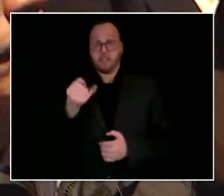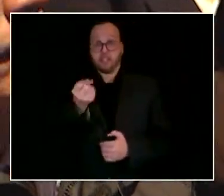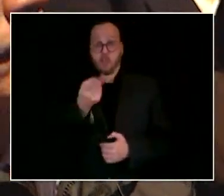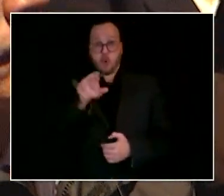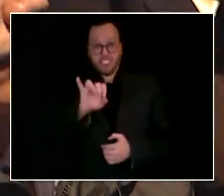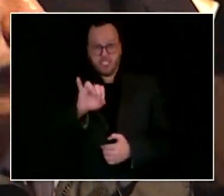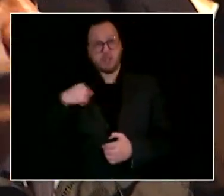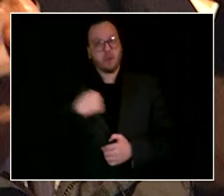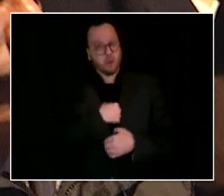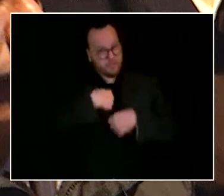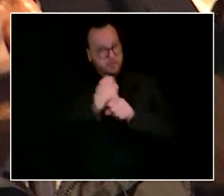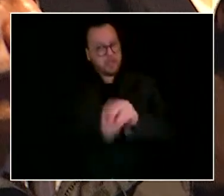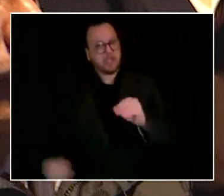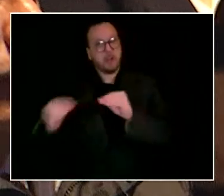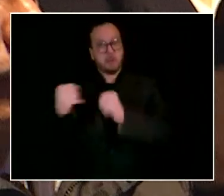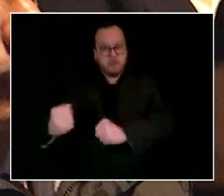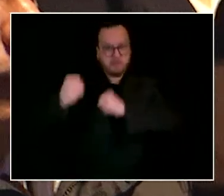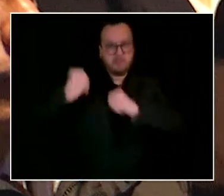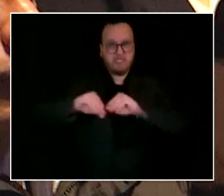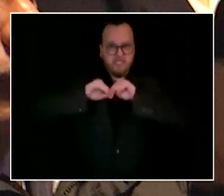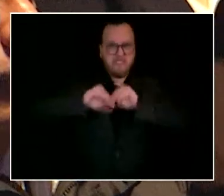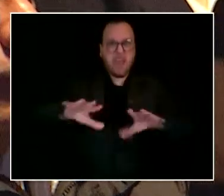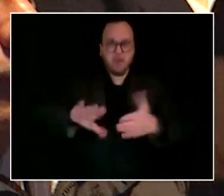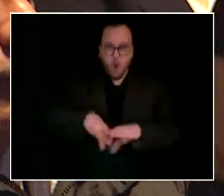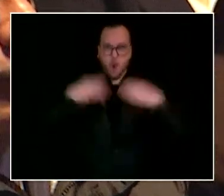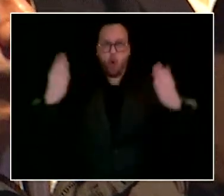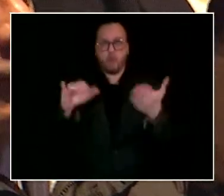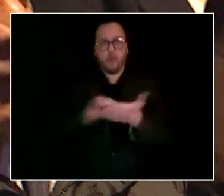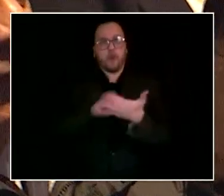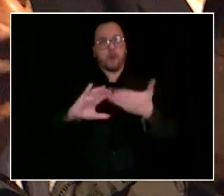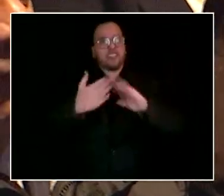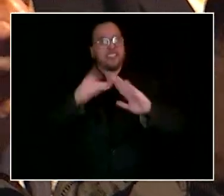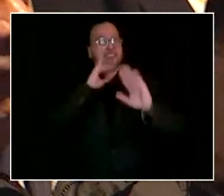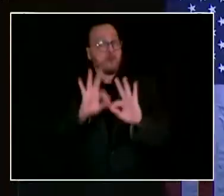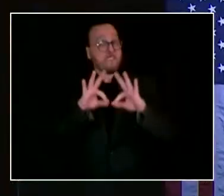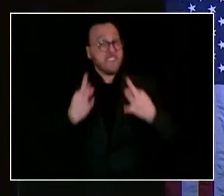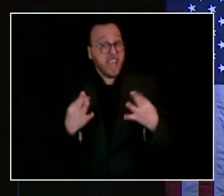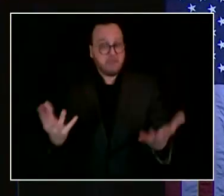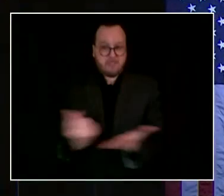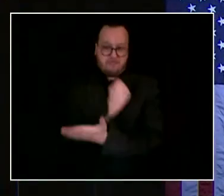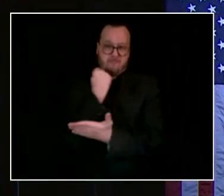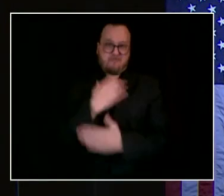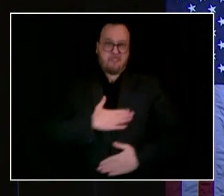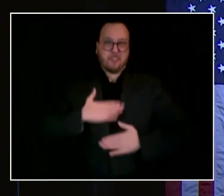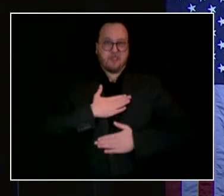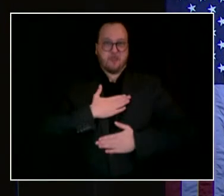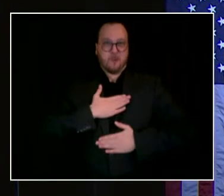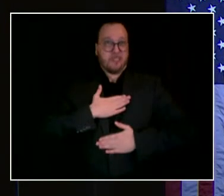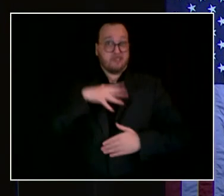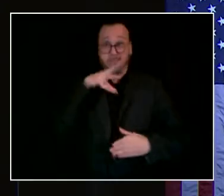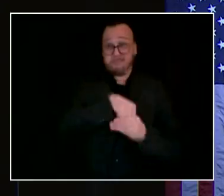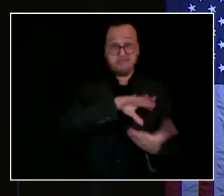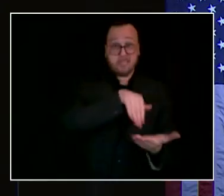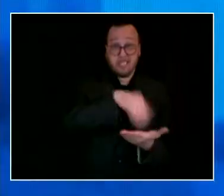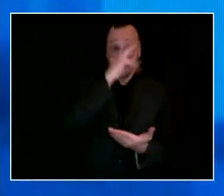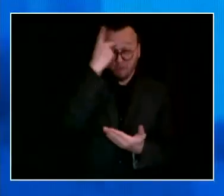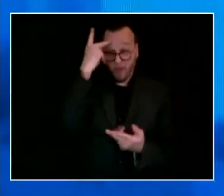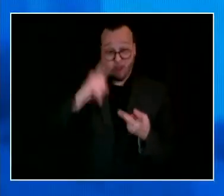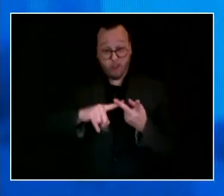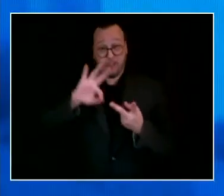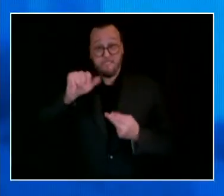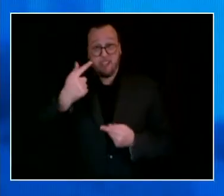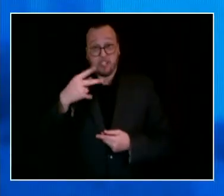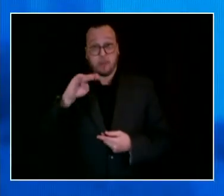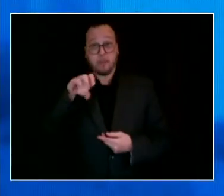more vibrant and open New York City for families to enjoy. From Central Park to Flushing Meadows, our city parks